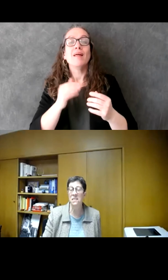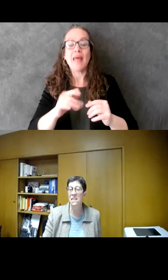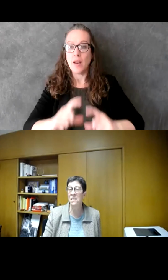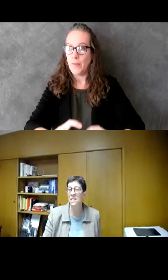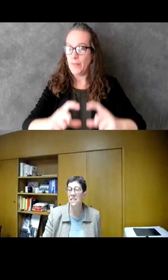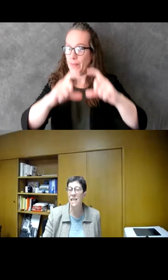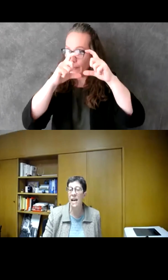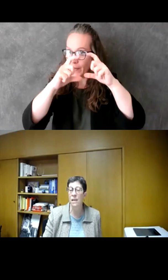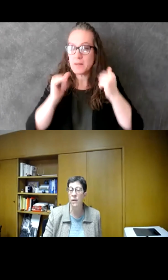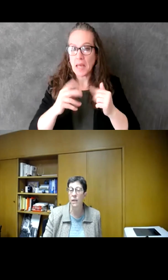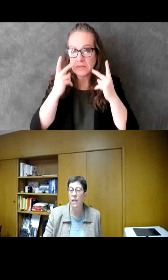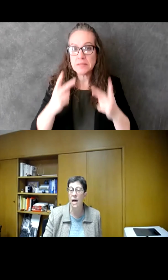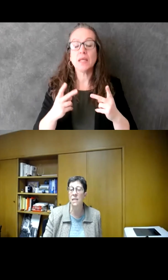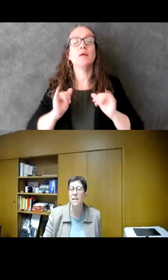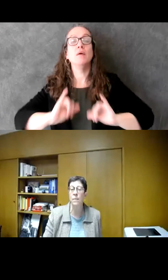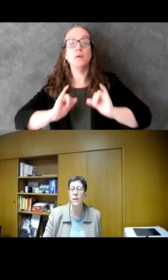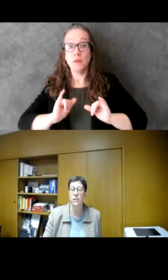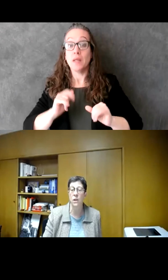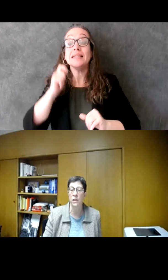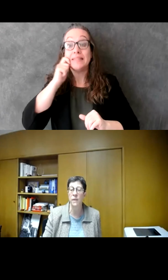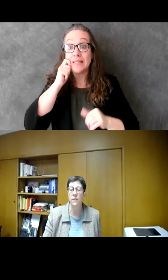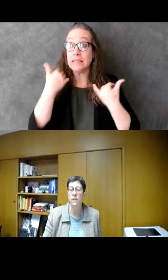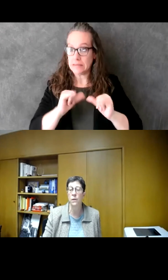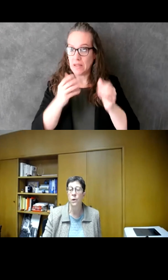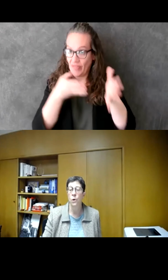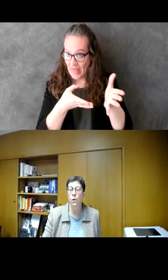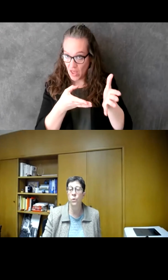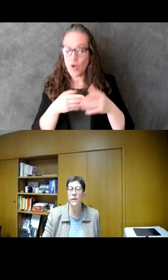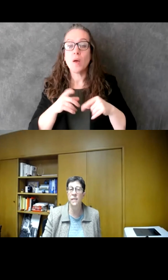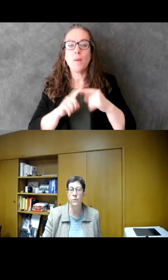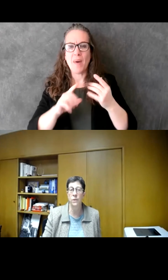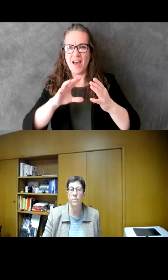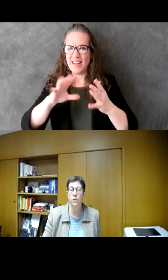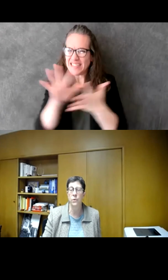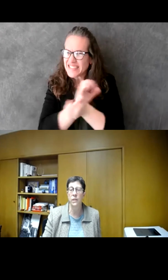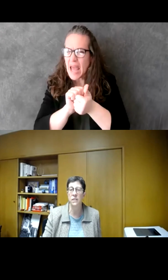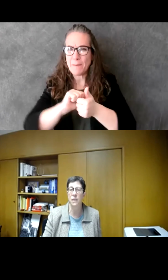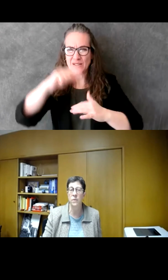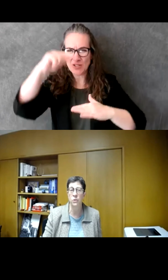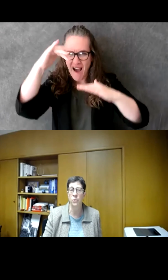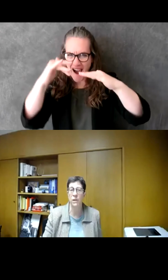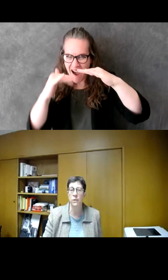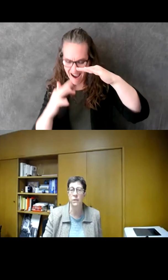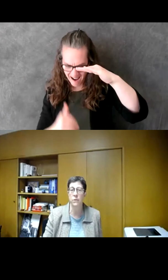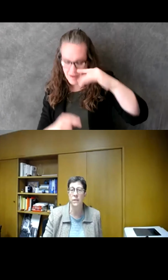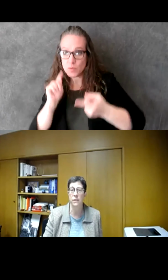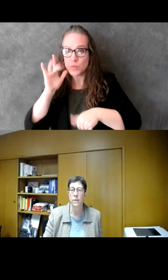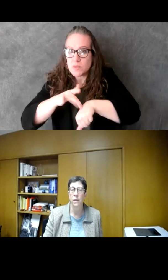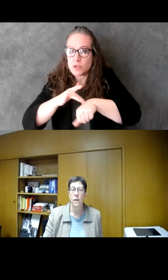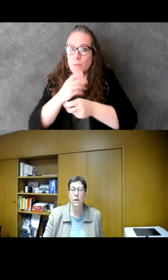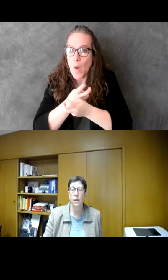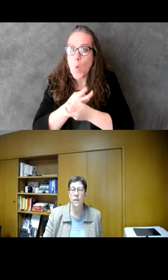okay, skin is still intact, but a lot of damage is already being done all the way down to the bone in these deep tissue pressure